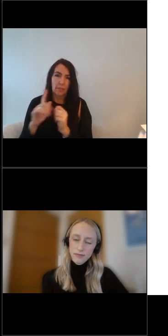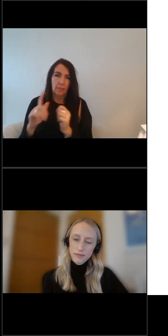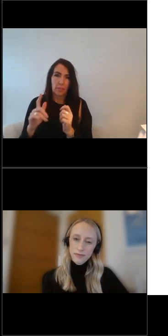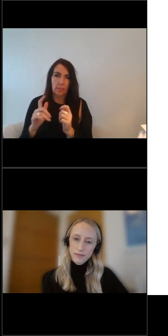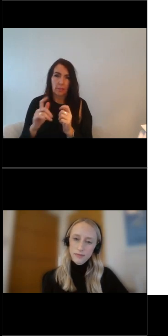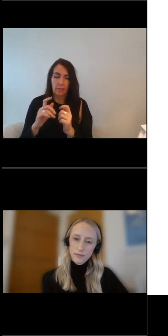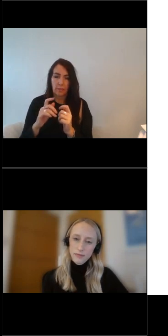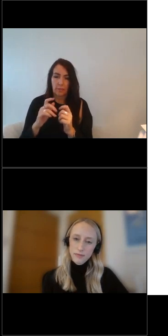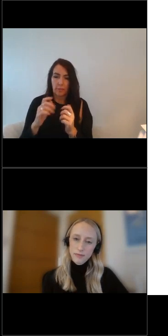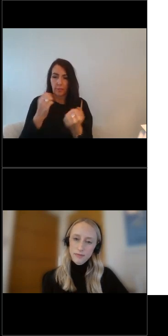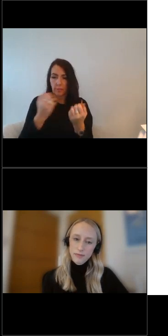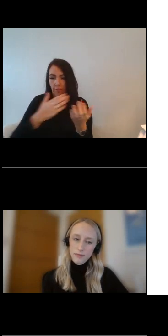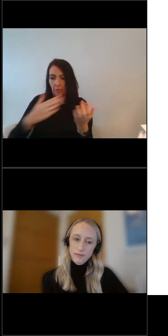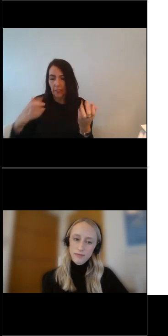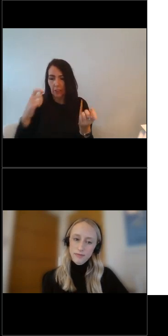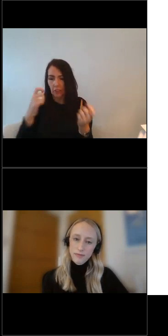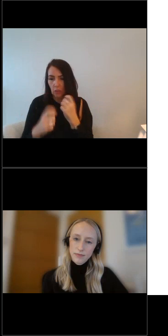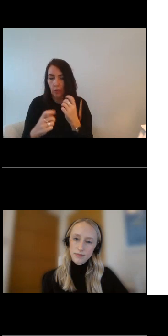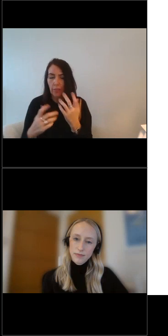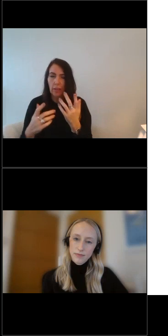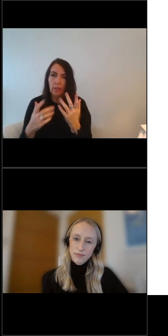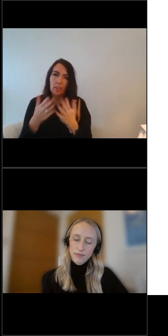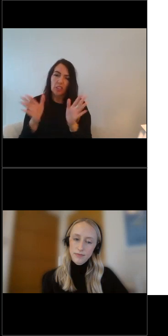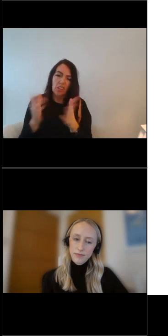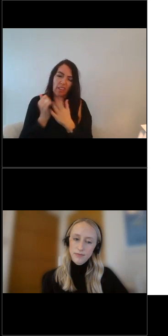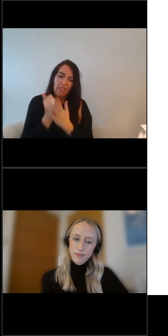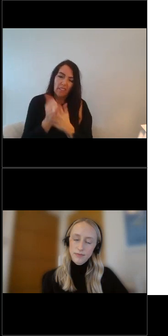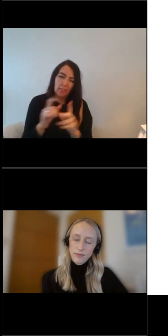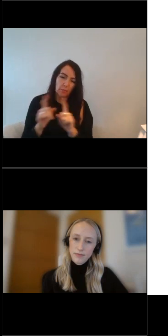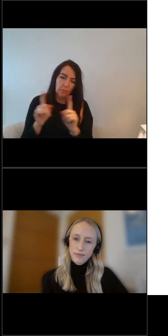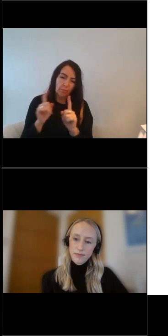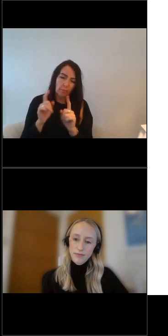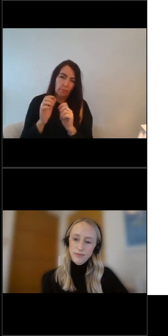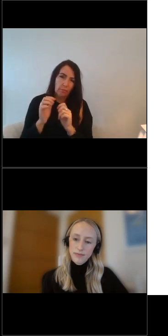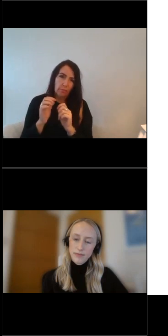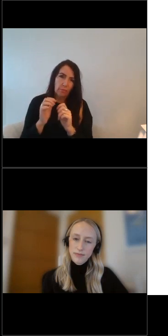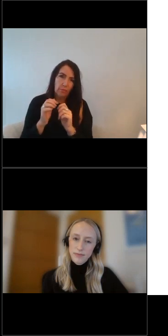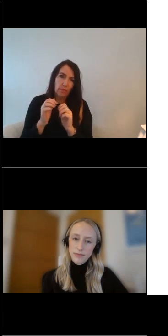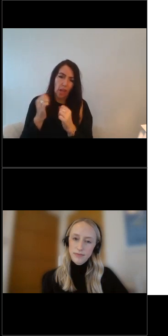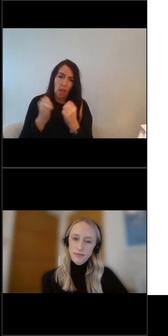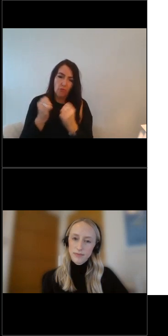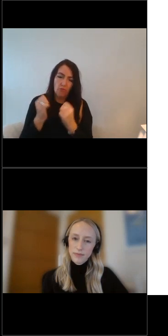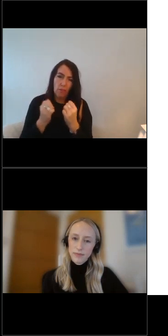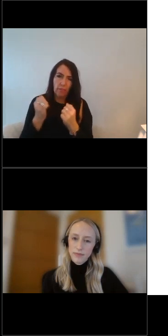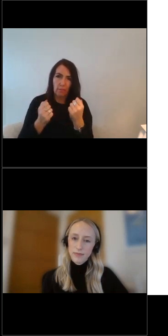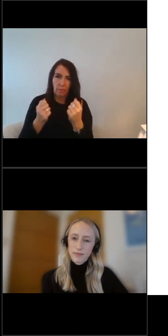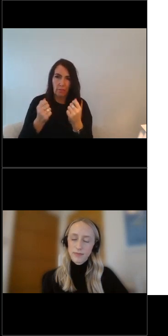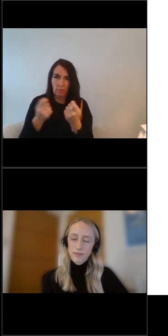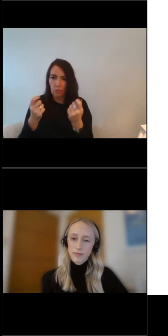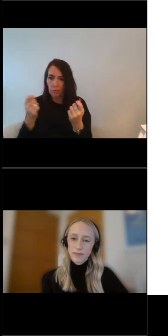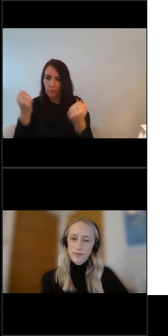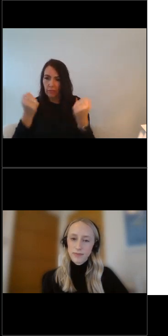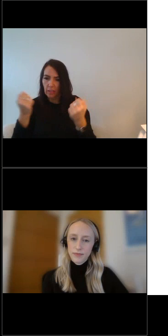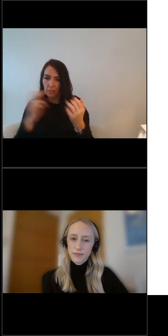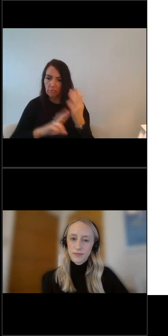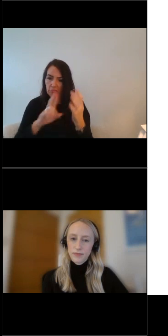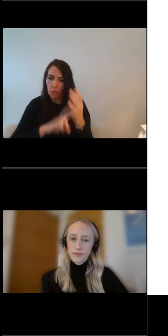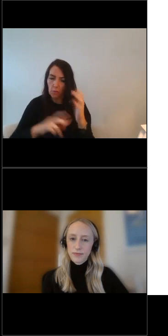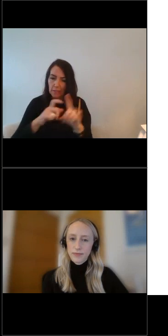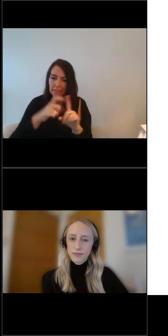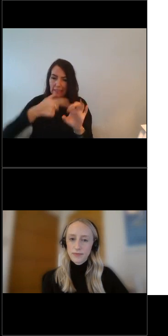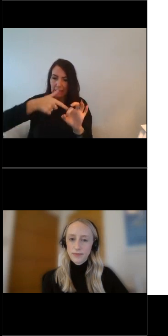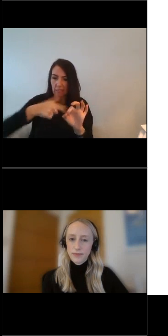changeovers, generally our advice would be run the vehicles as you would run them, the diesel vehicles, unless you've got loads